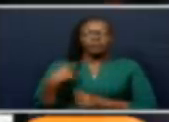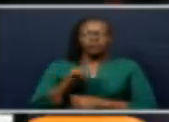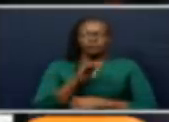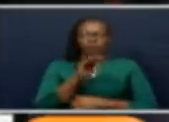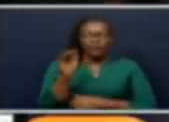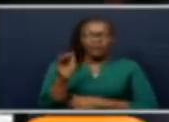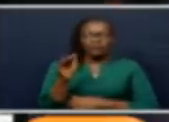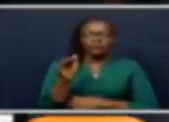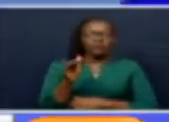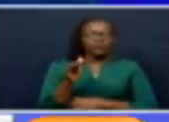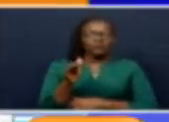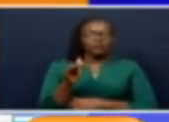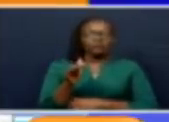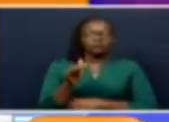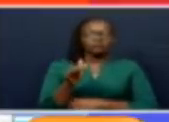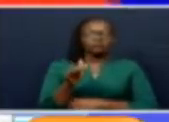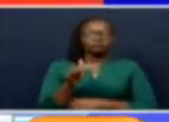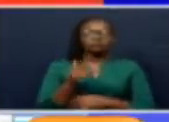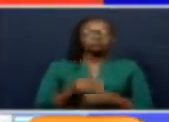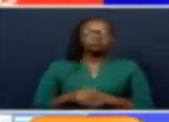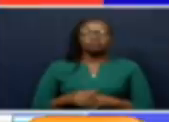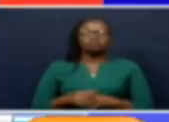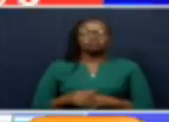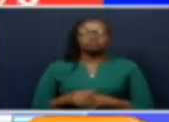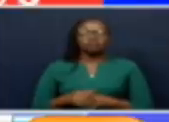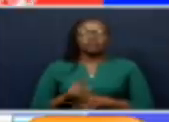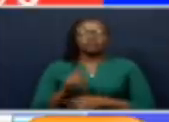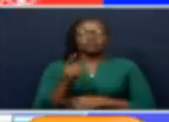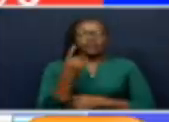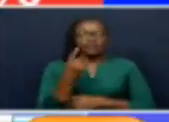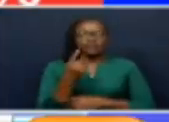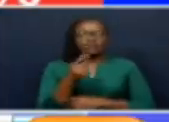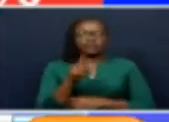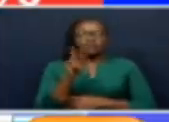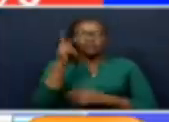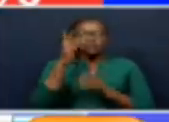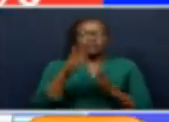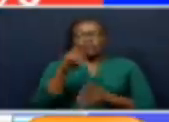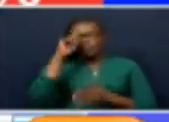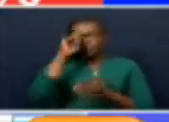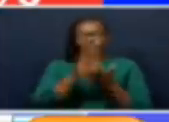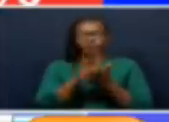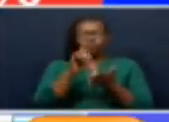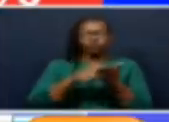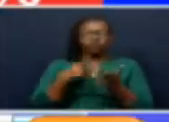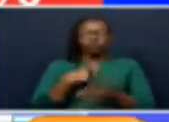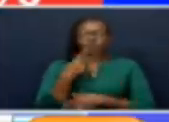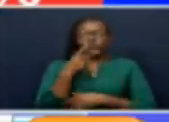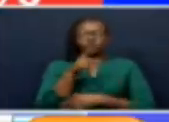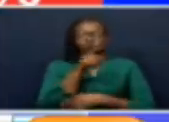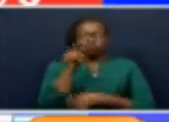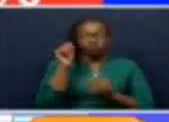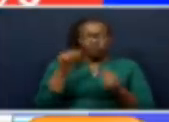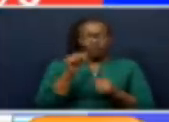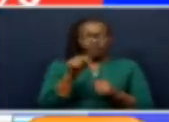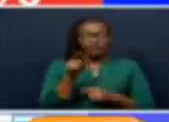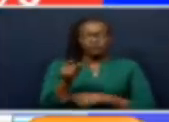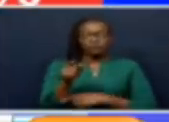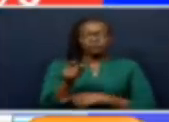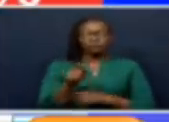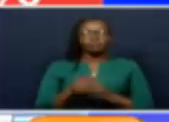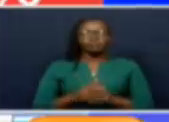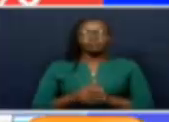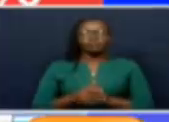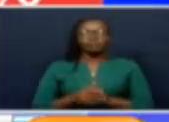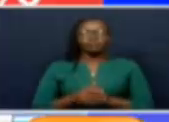Atwoli's question. What was it, Monica? Francis Atwoli says, Kenyans believe in what I am doing. Do you agree? 46%